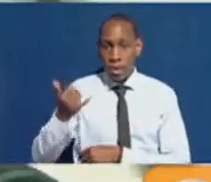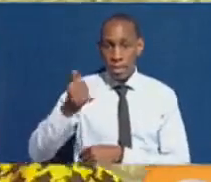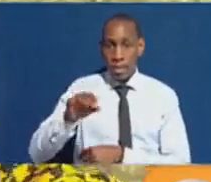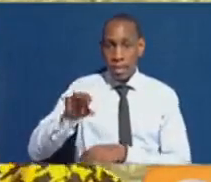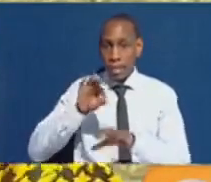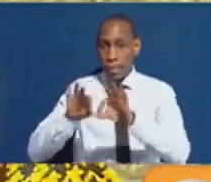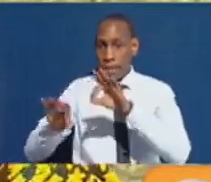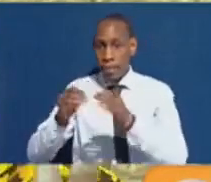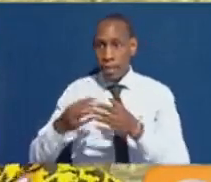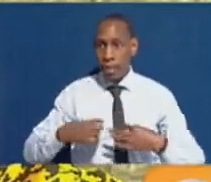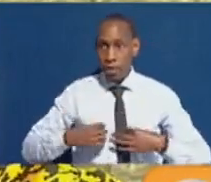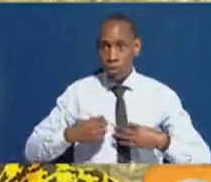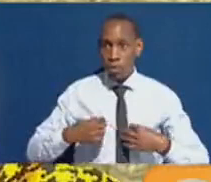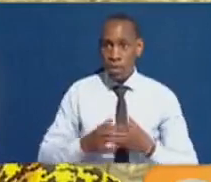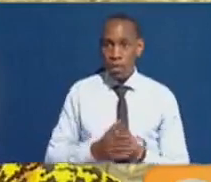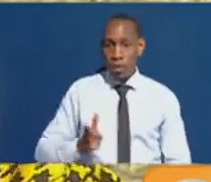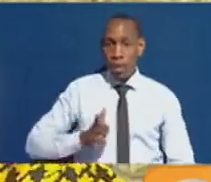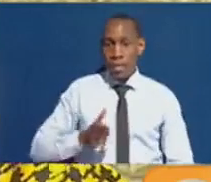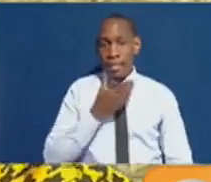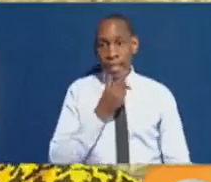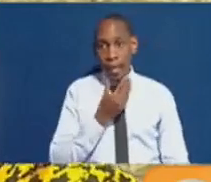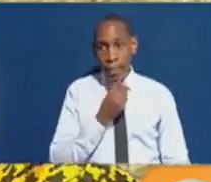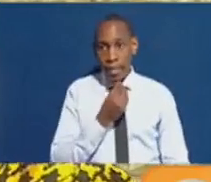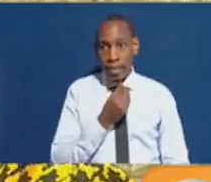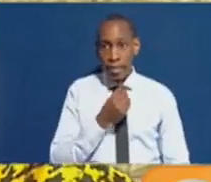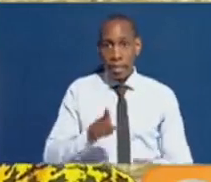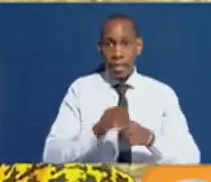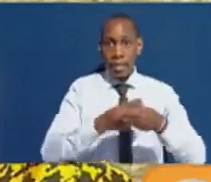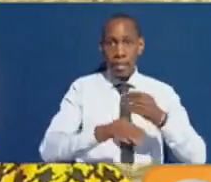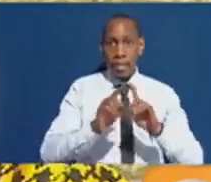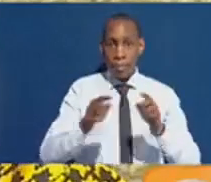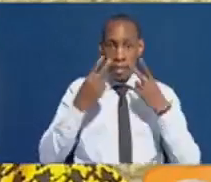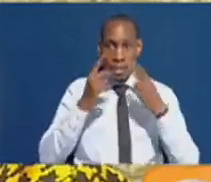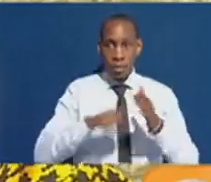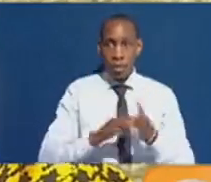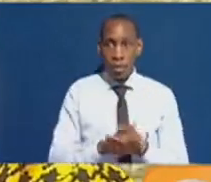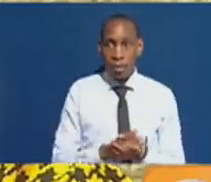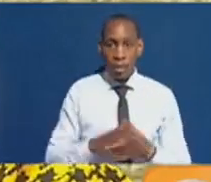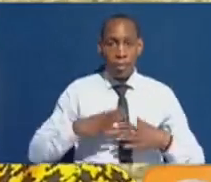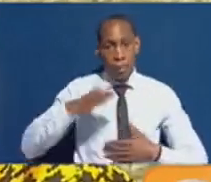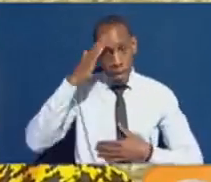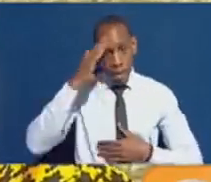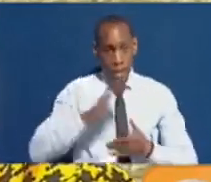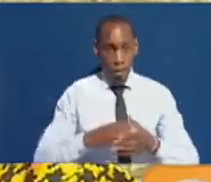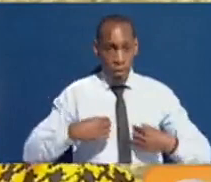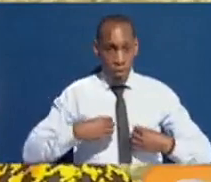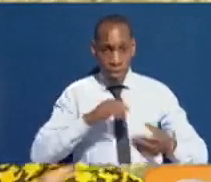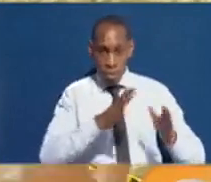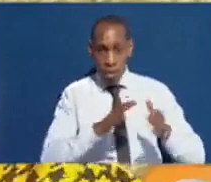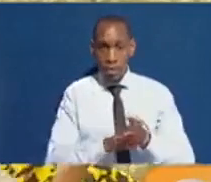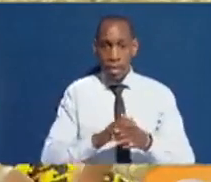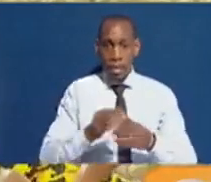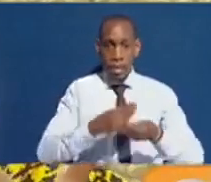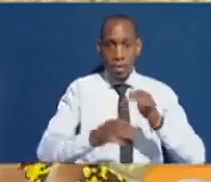outfits, generally for ladies and gents, and then sell them. But I realized that people don't know their sizes and were selling online. So, you know, the